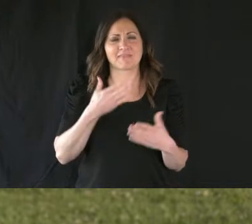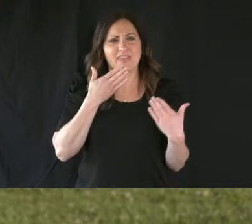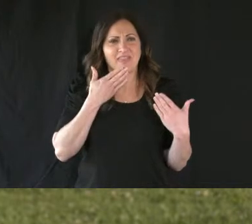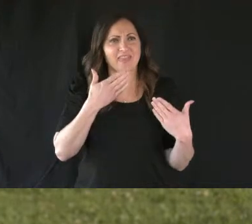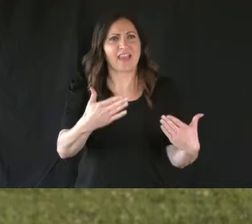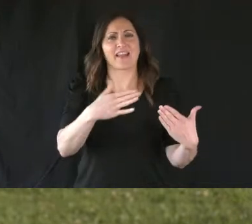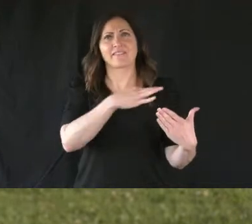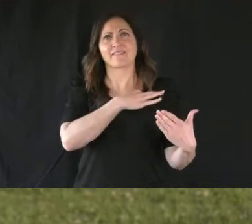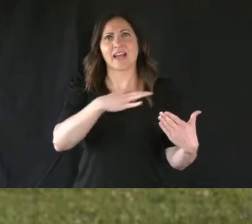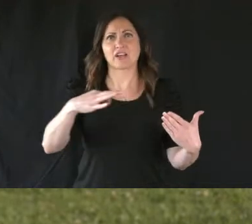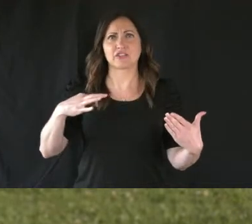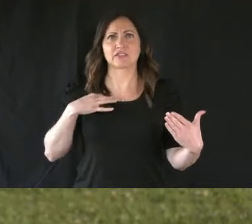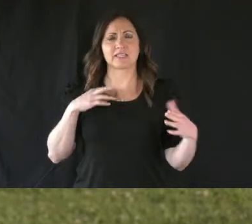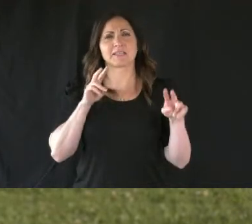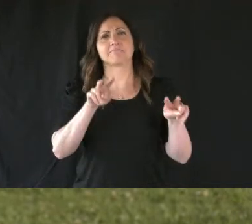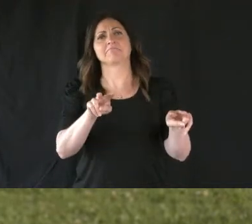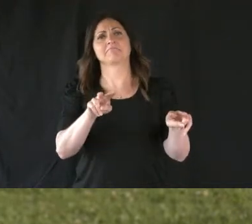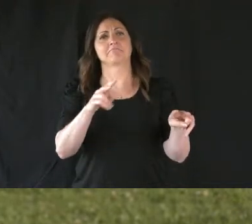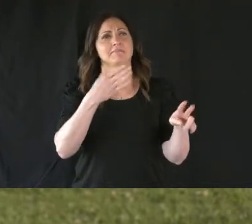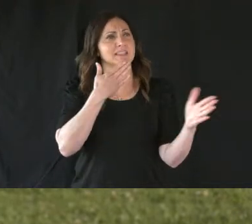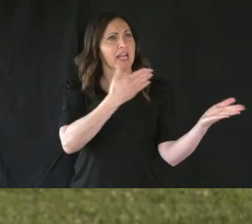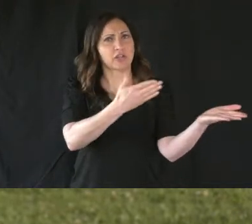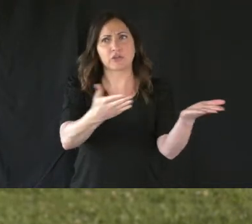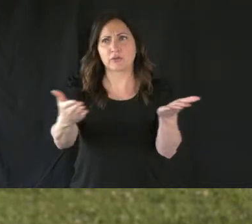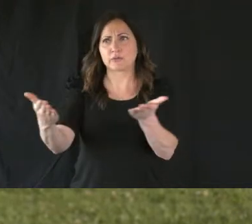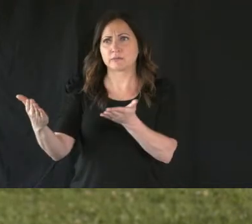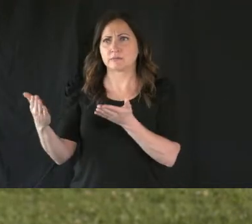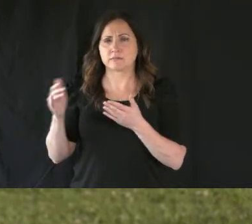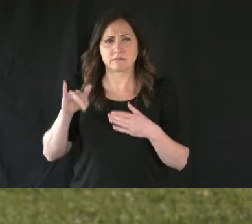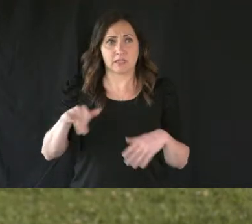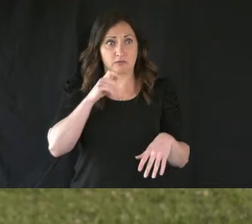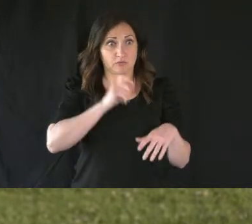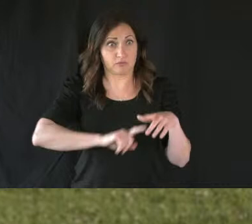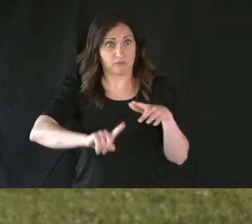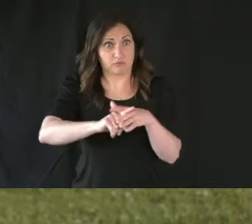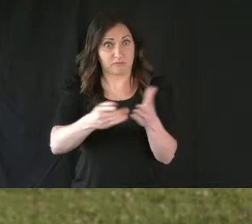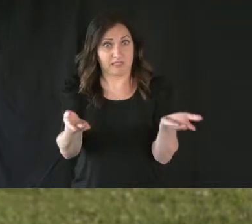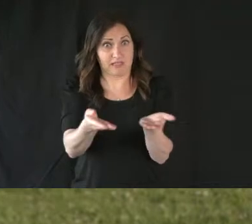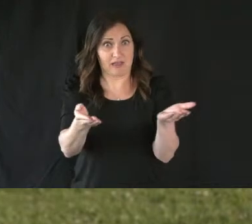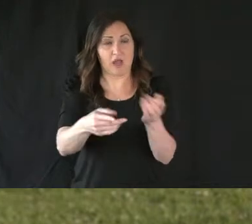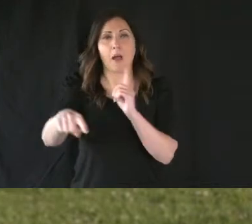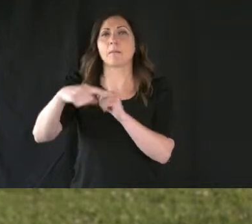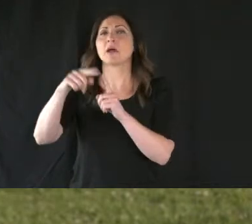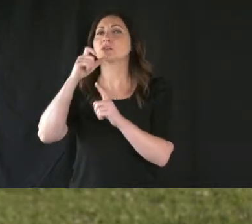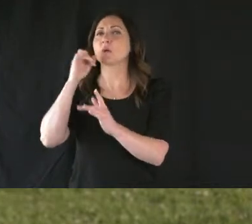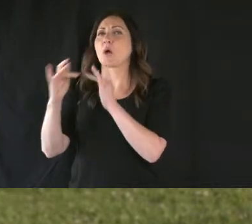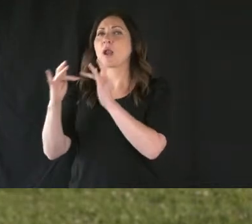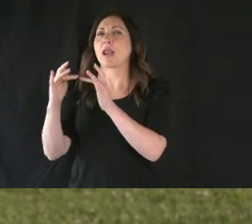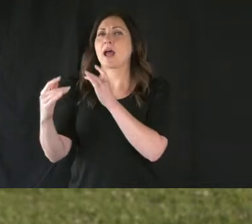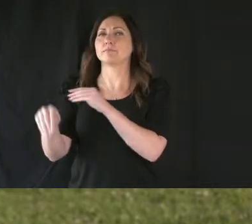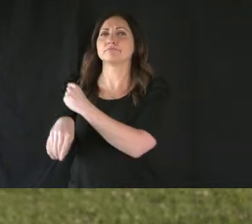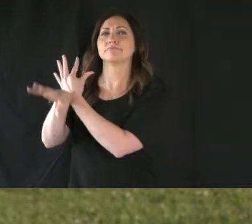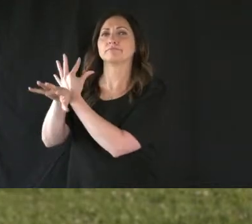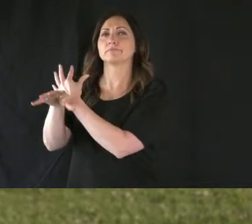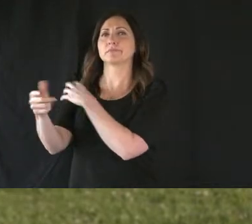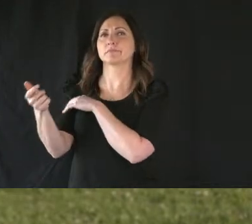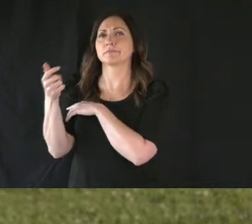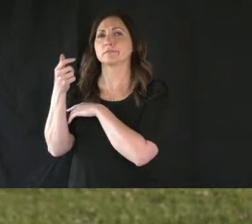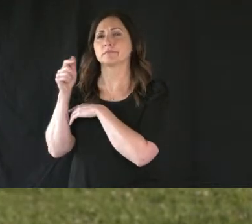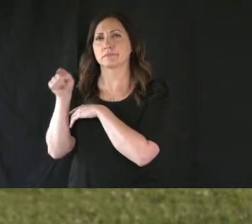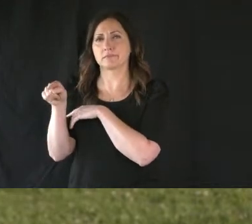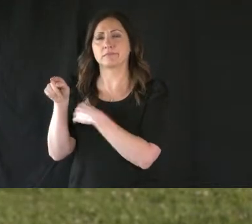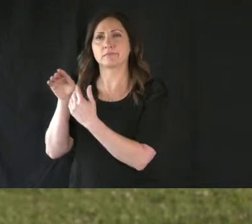our faculty, those that are here, as well as those watching online today. Will